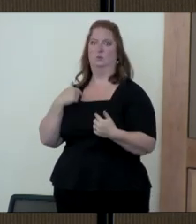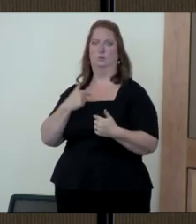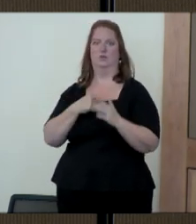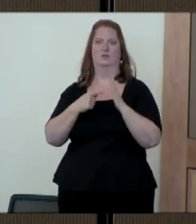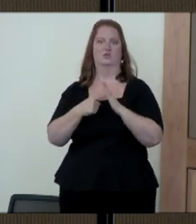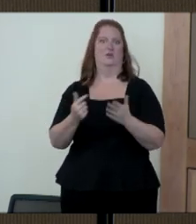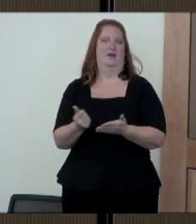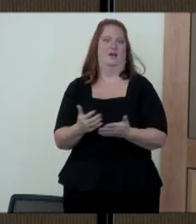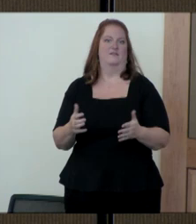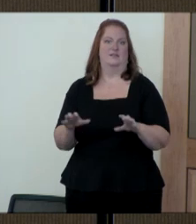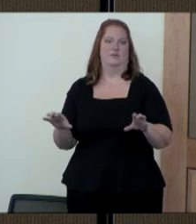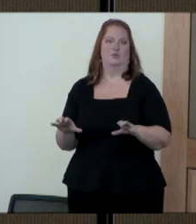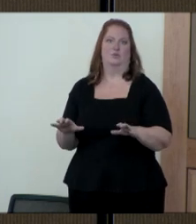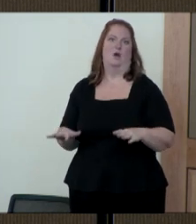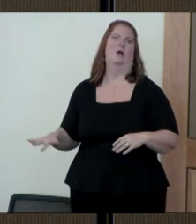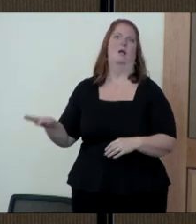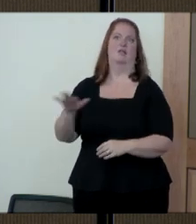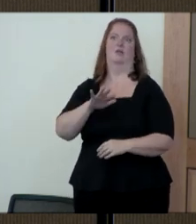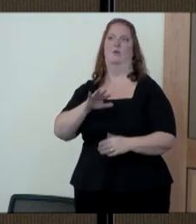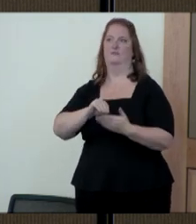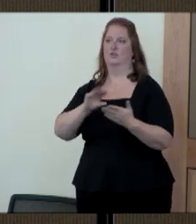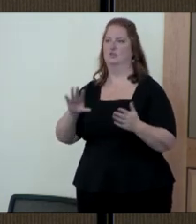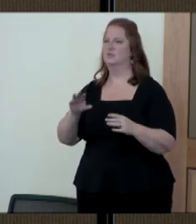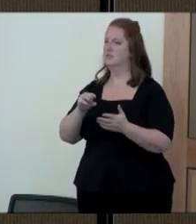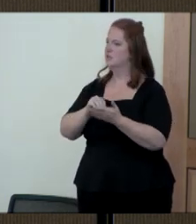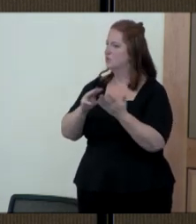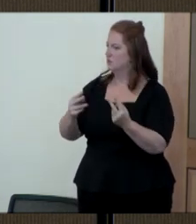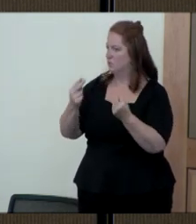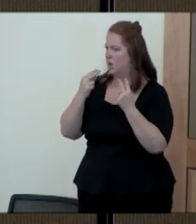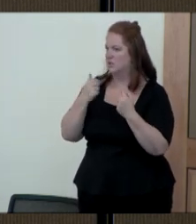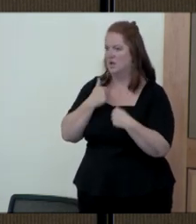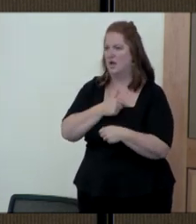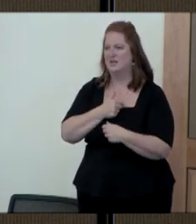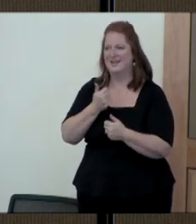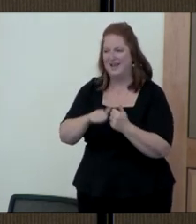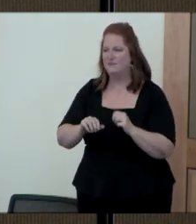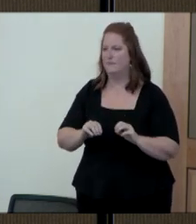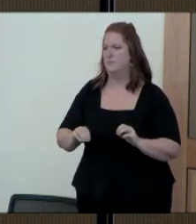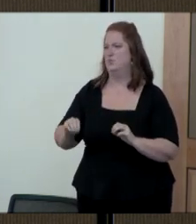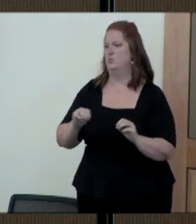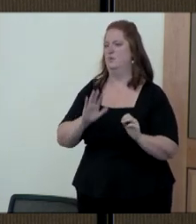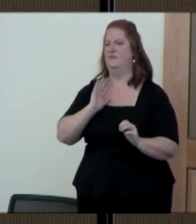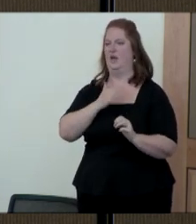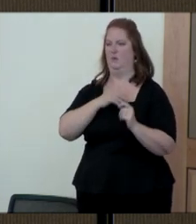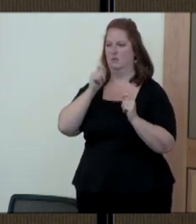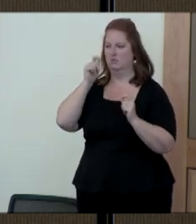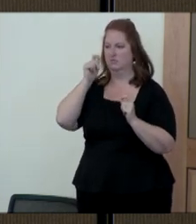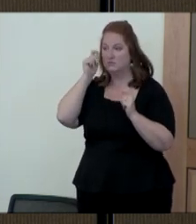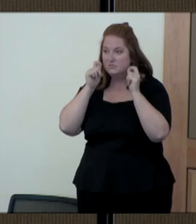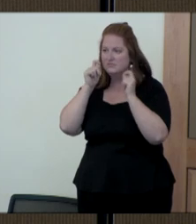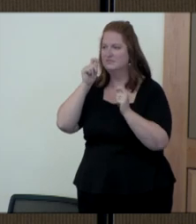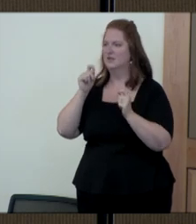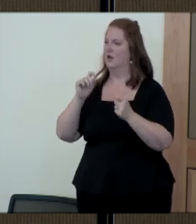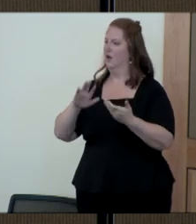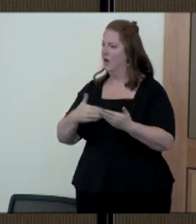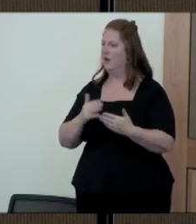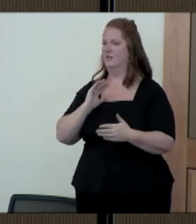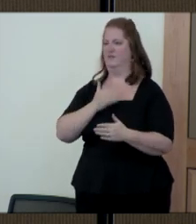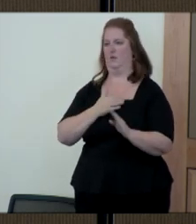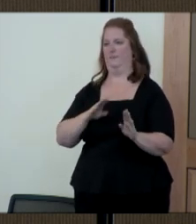everything that we do throughout VCU for our students. They watch every move that we make. They watch our facial expressions. They watch all of our